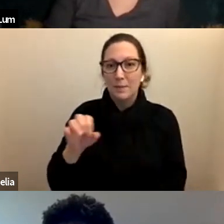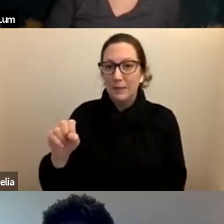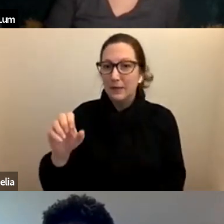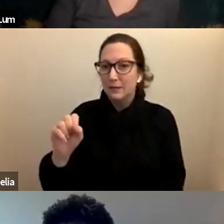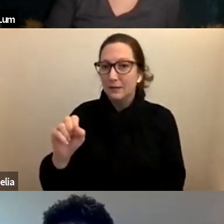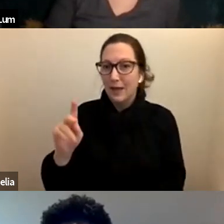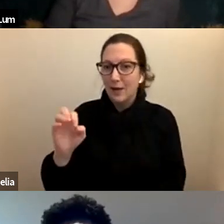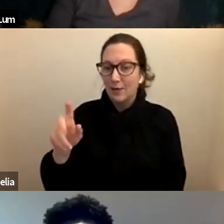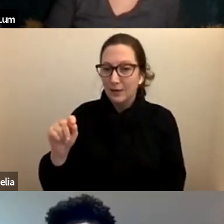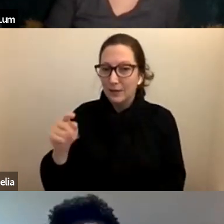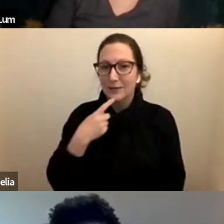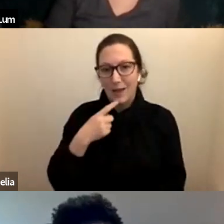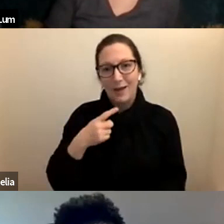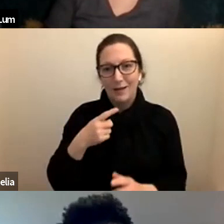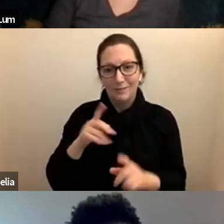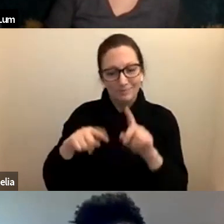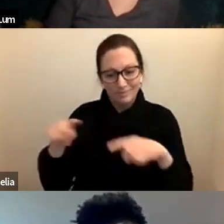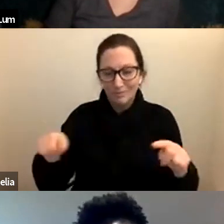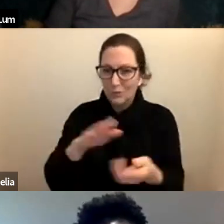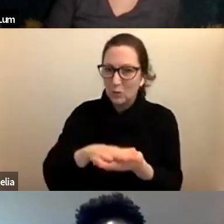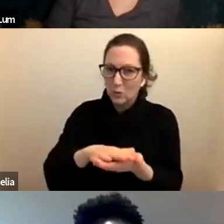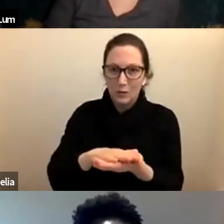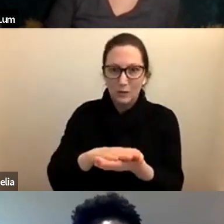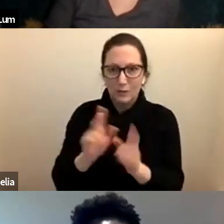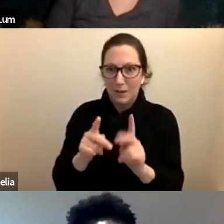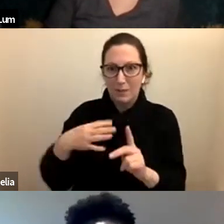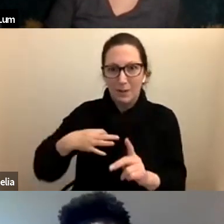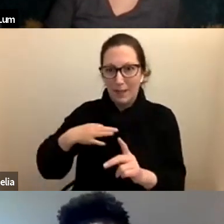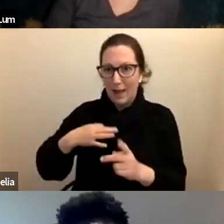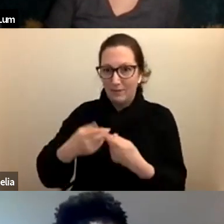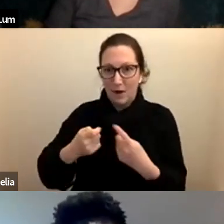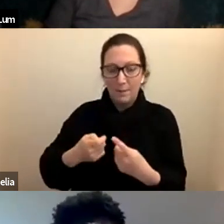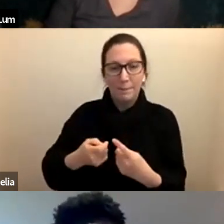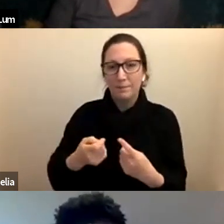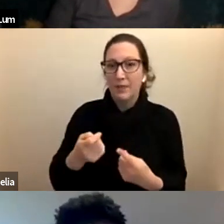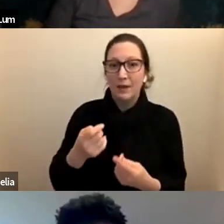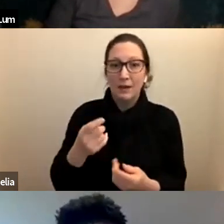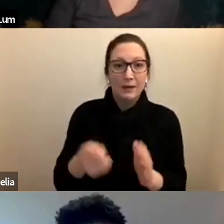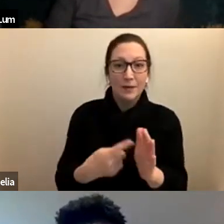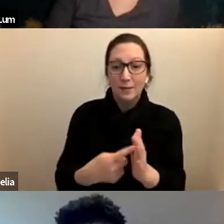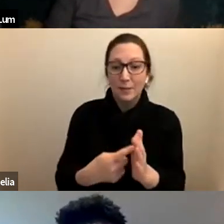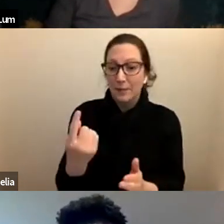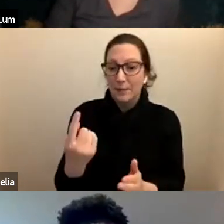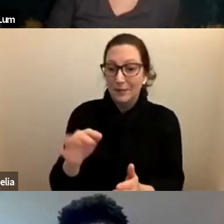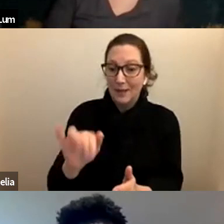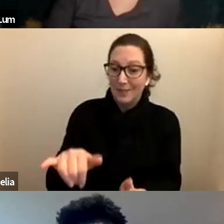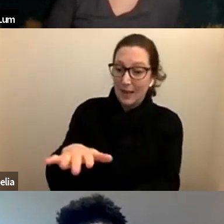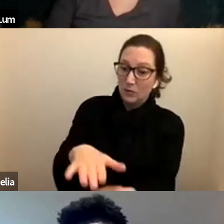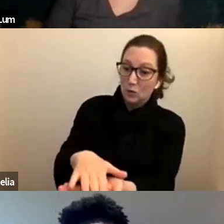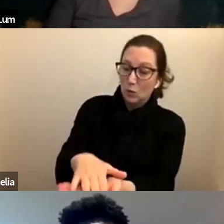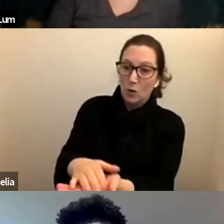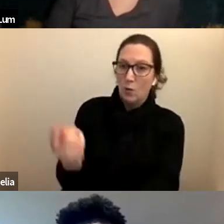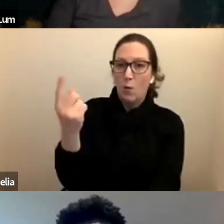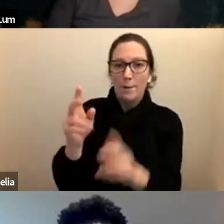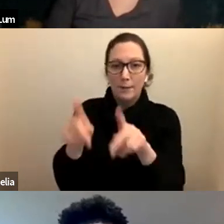come from when they apply. There are some years where, you know, there may only be one applicant from that school, and then we don't get another